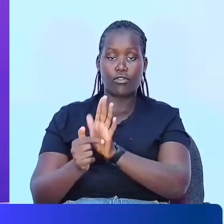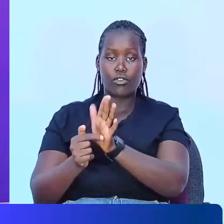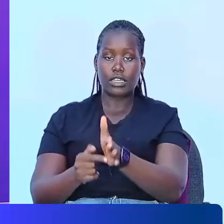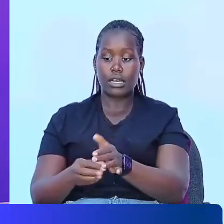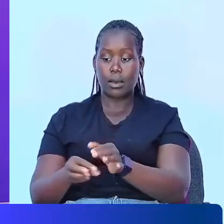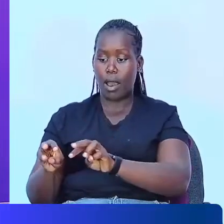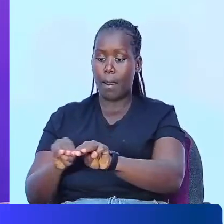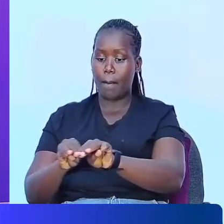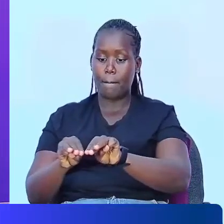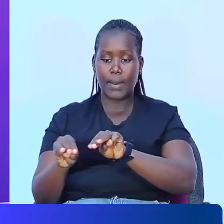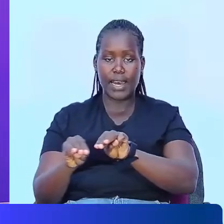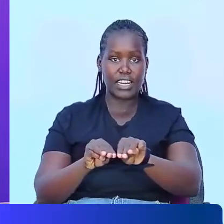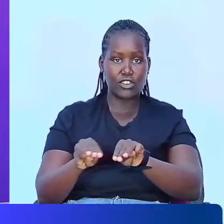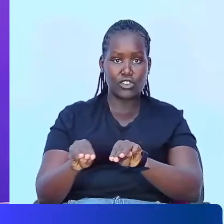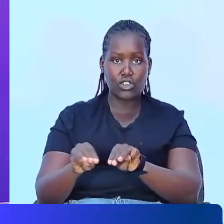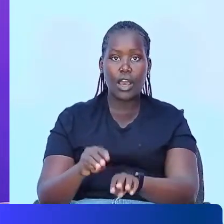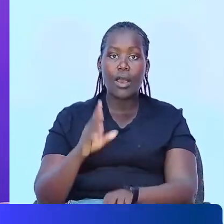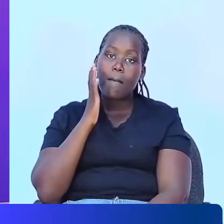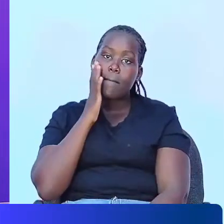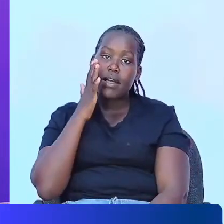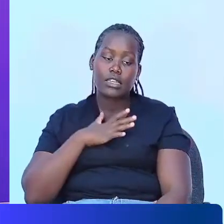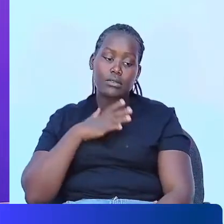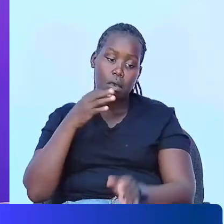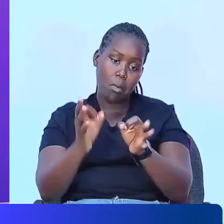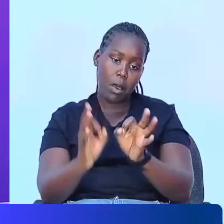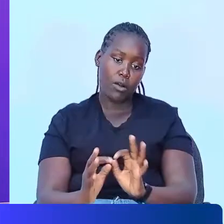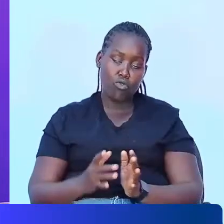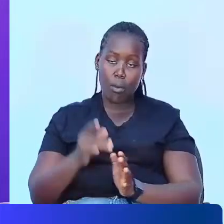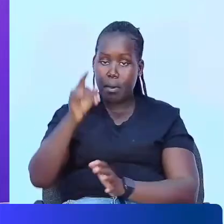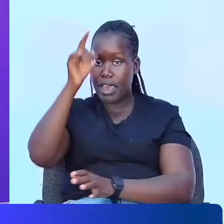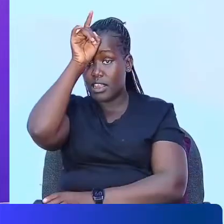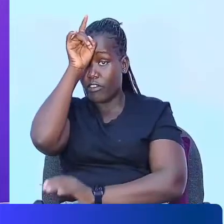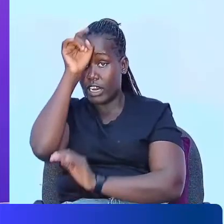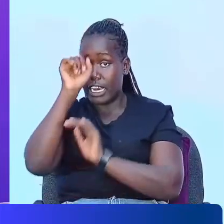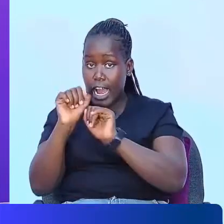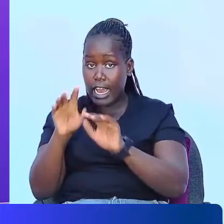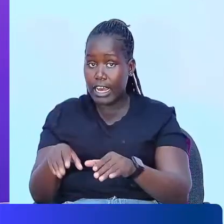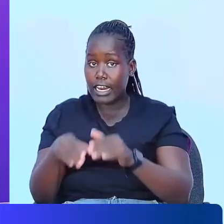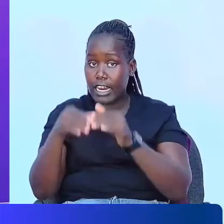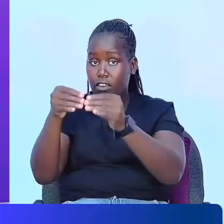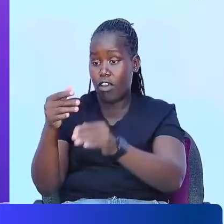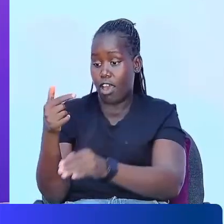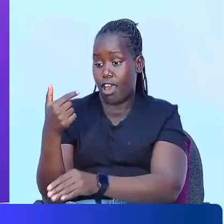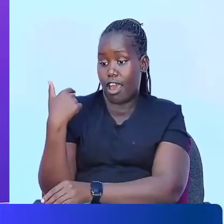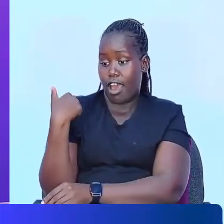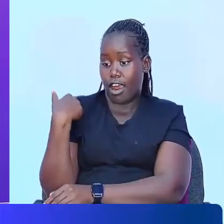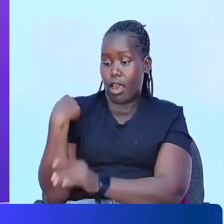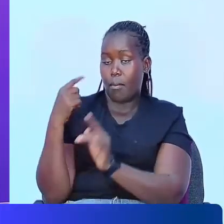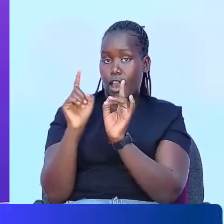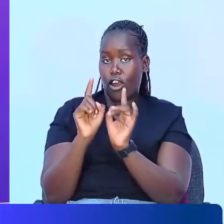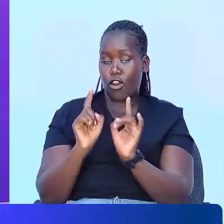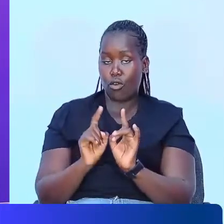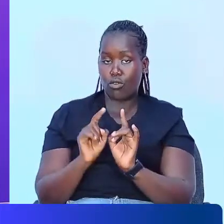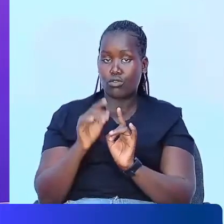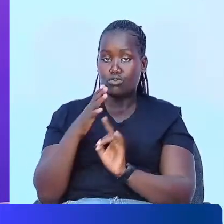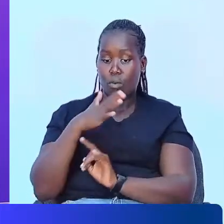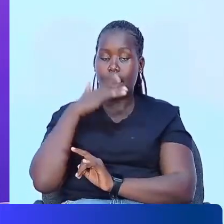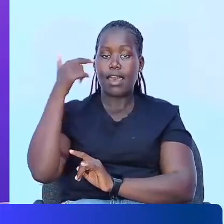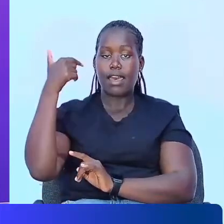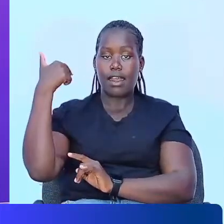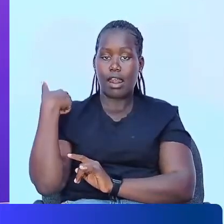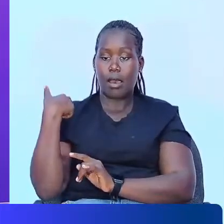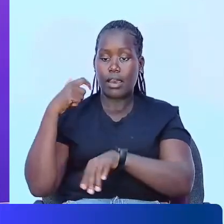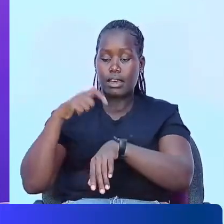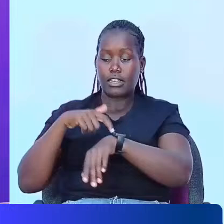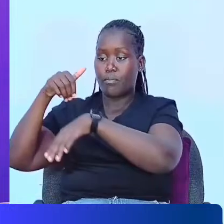managing my mother's account, which is in the village, I can give her number and also my number, so that when we are sending